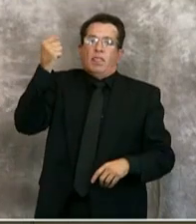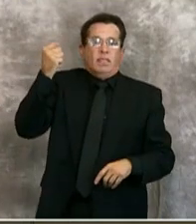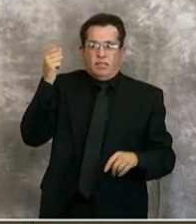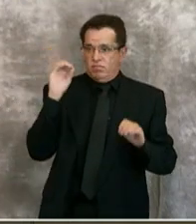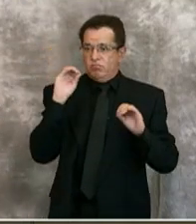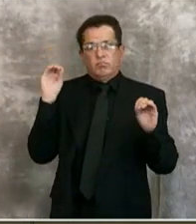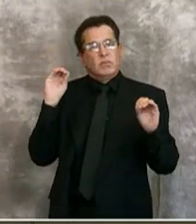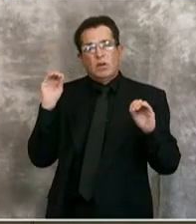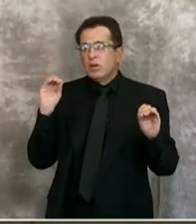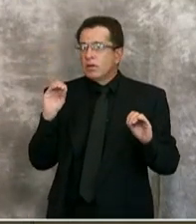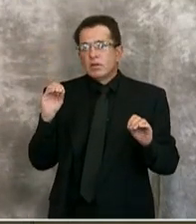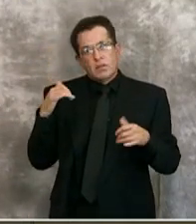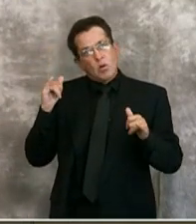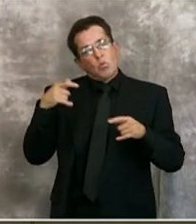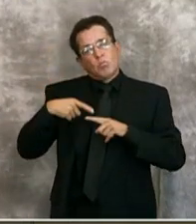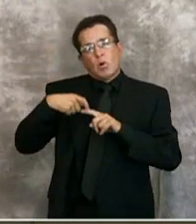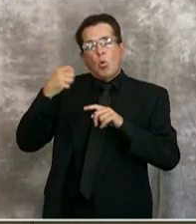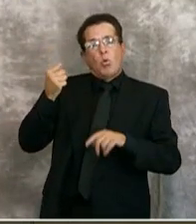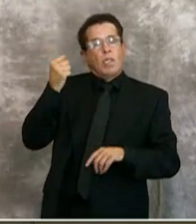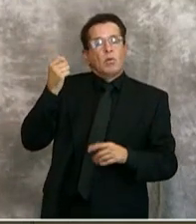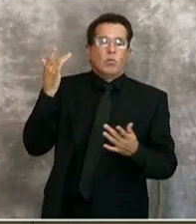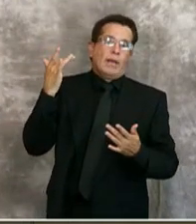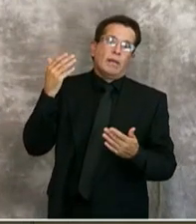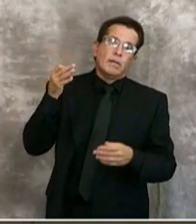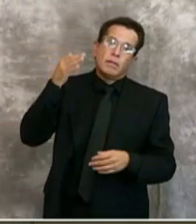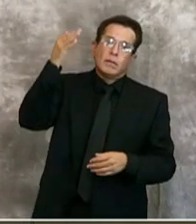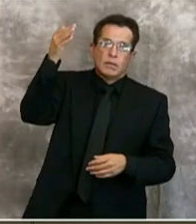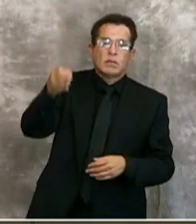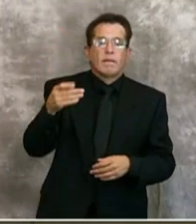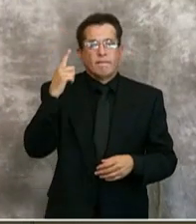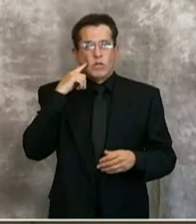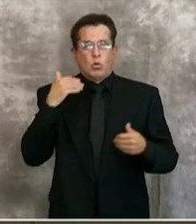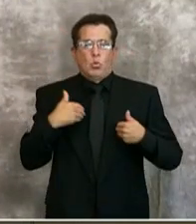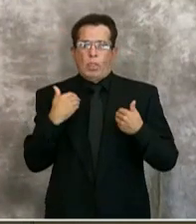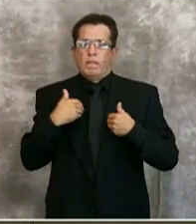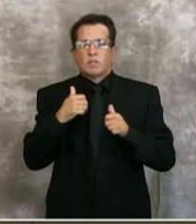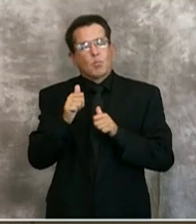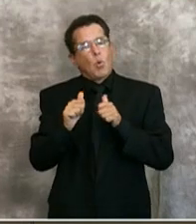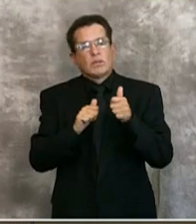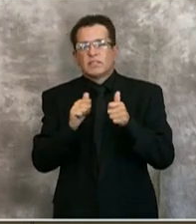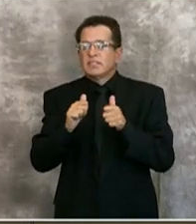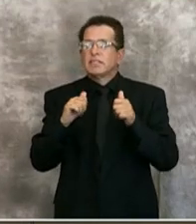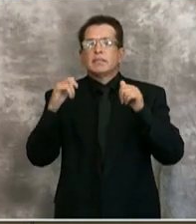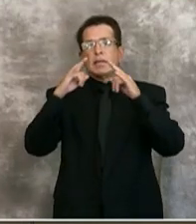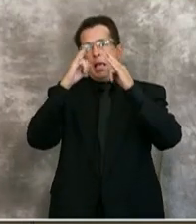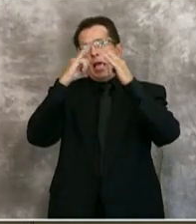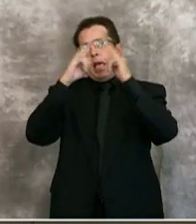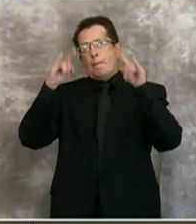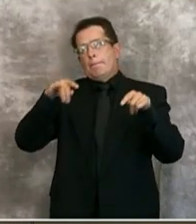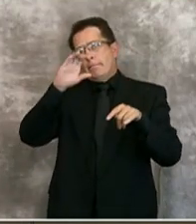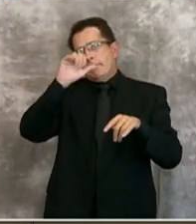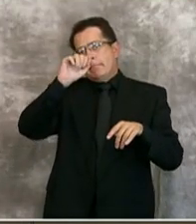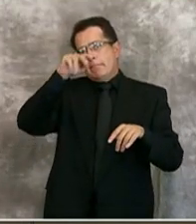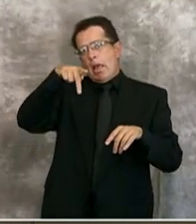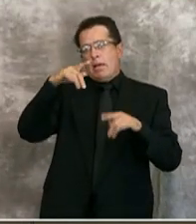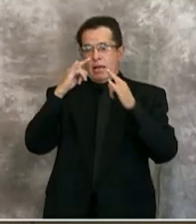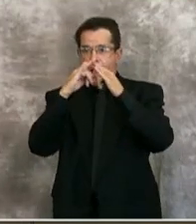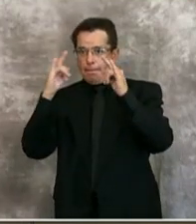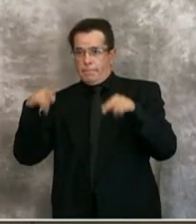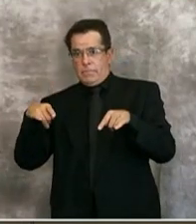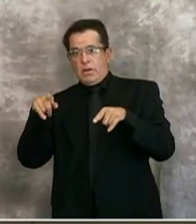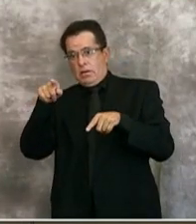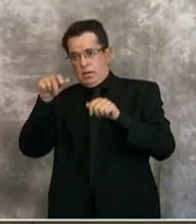sports. What we currently do local is camps where students can assemble